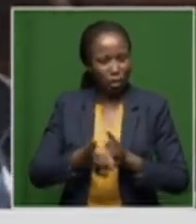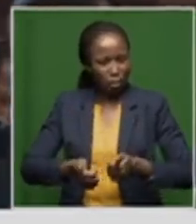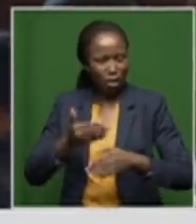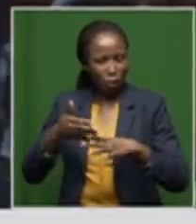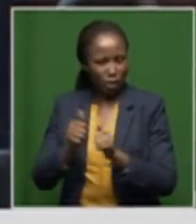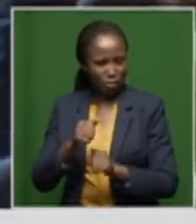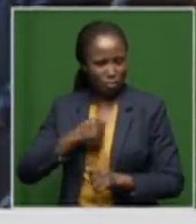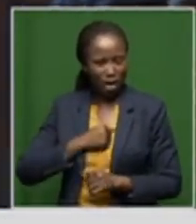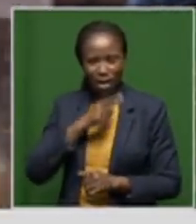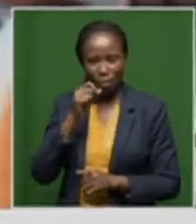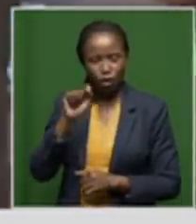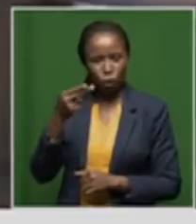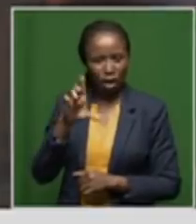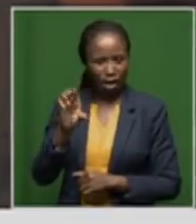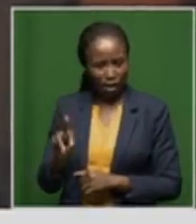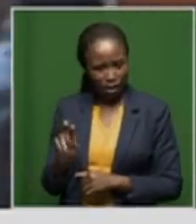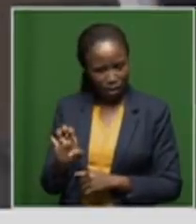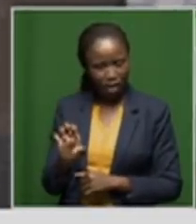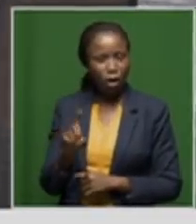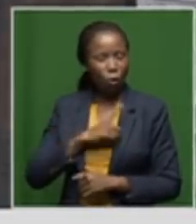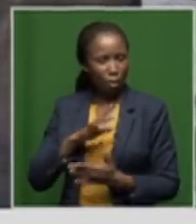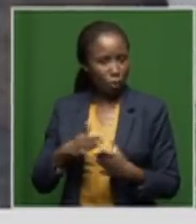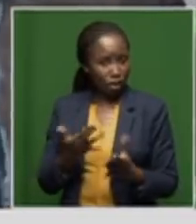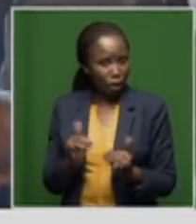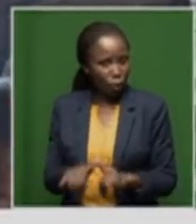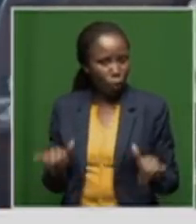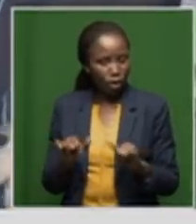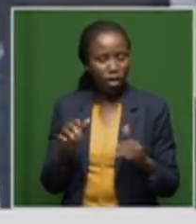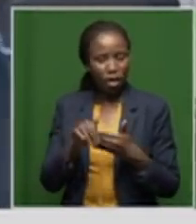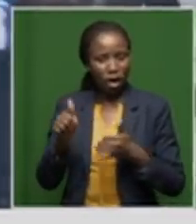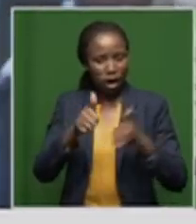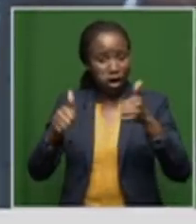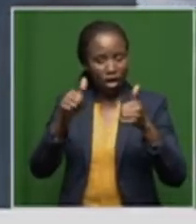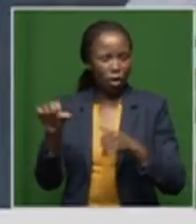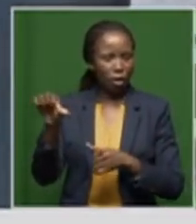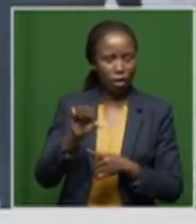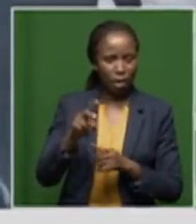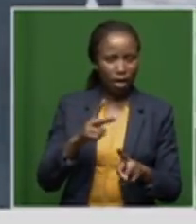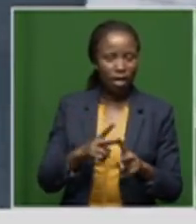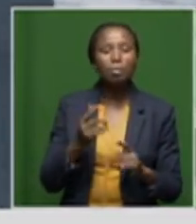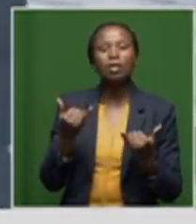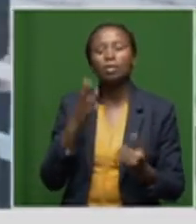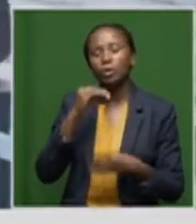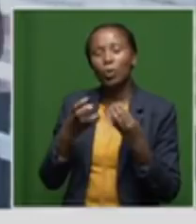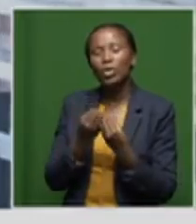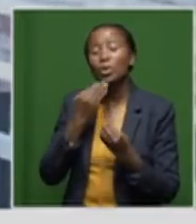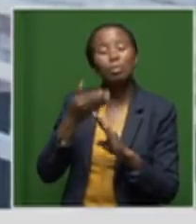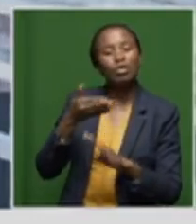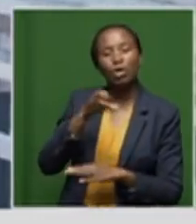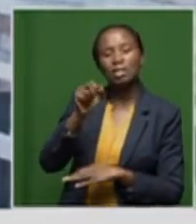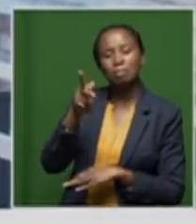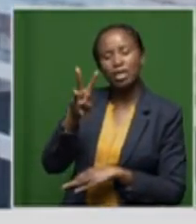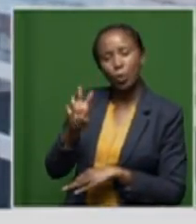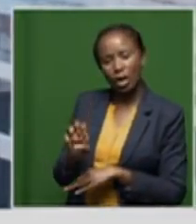colleague Tulani, as we wait for those leaders of the ANC to come back. And we are speaking with Simpiwe Makanya of